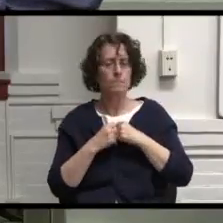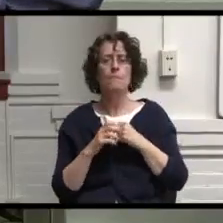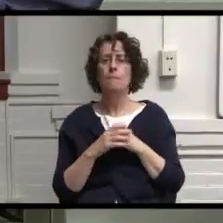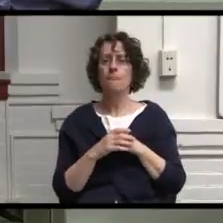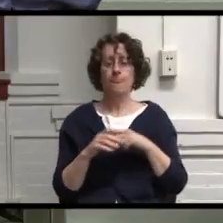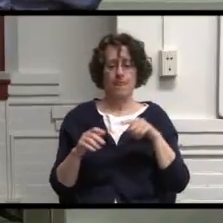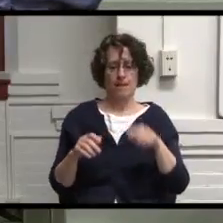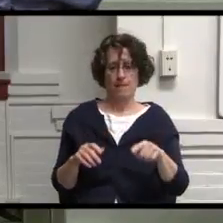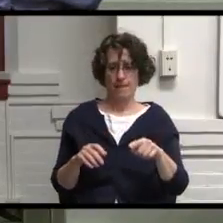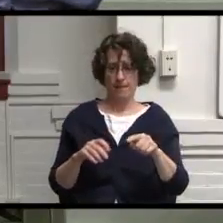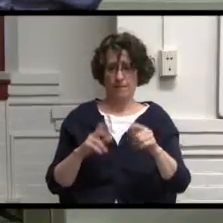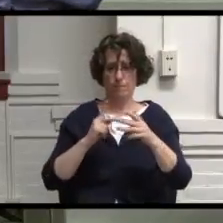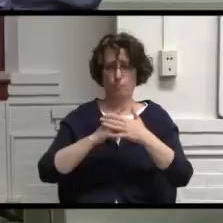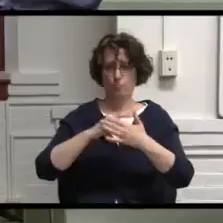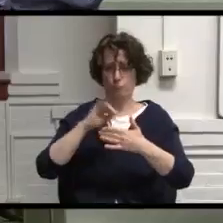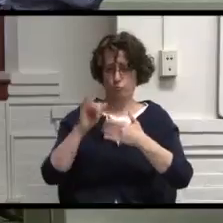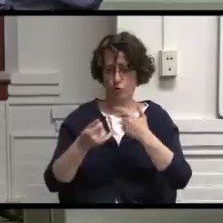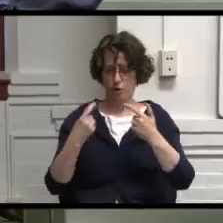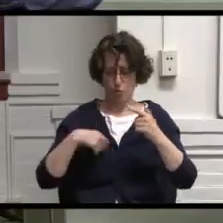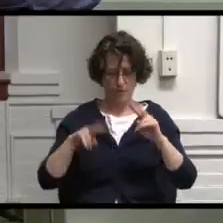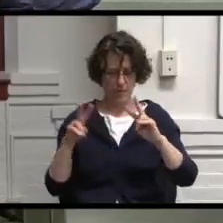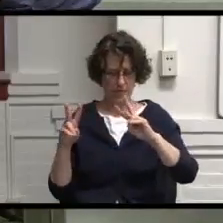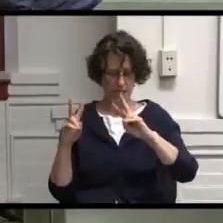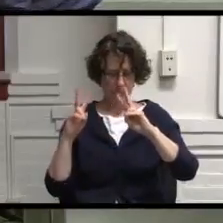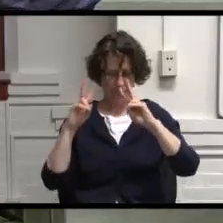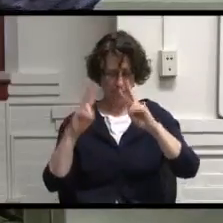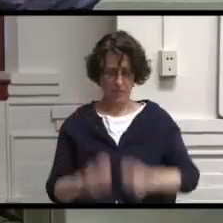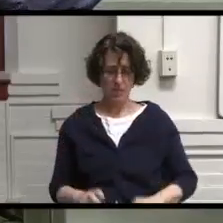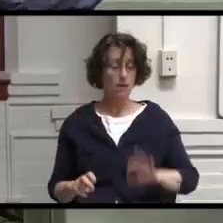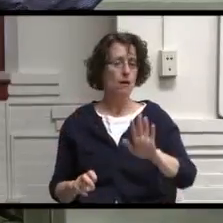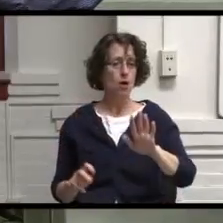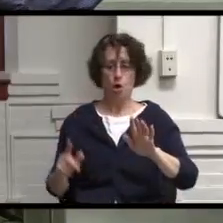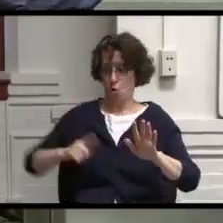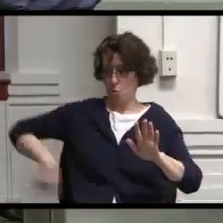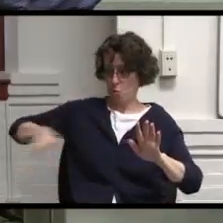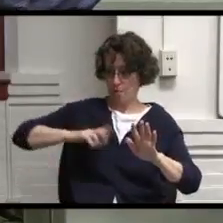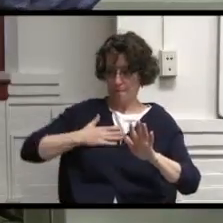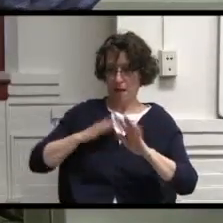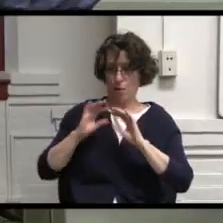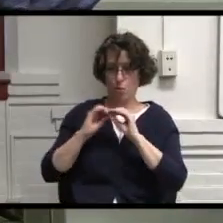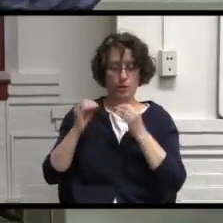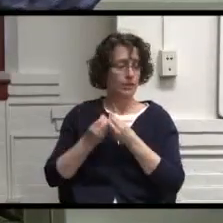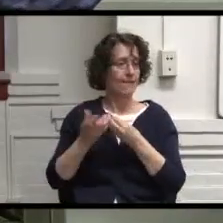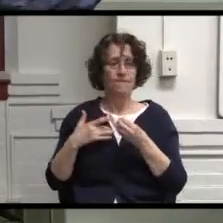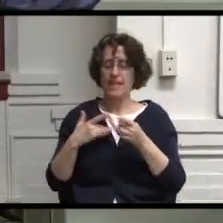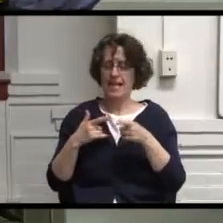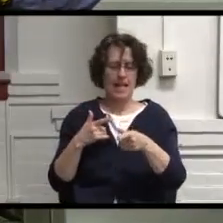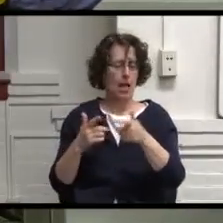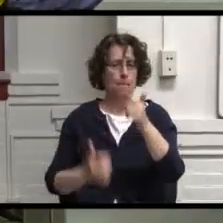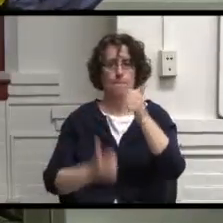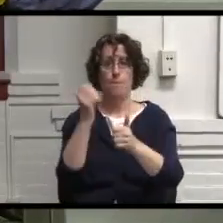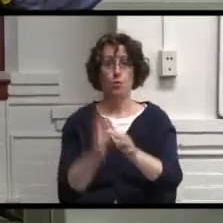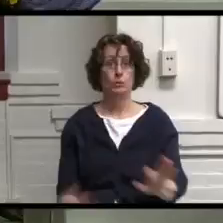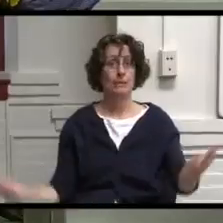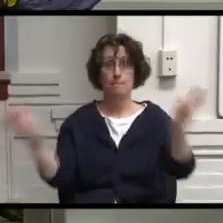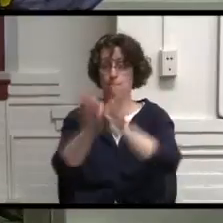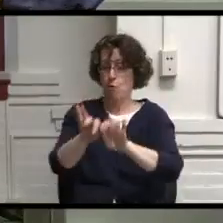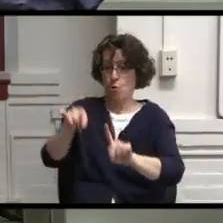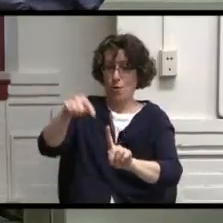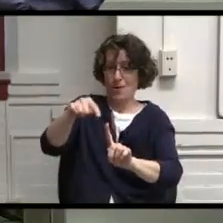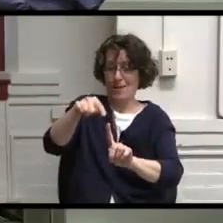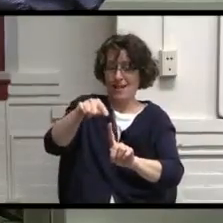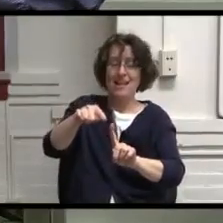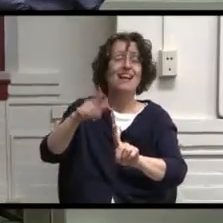of analytical perspective, ranks among the highest and most important things we can do to mitigate future